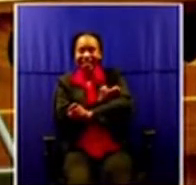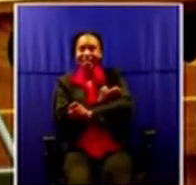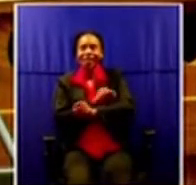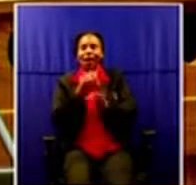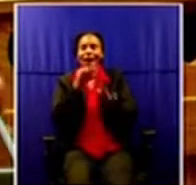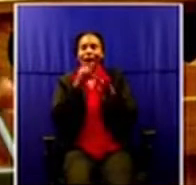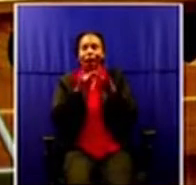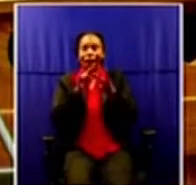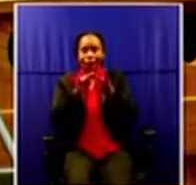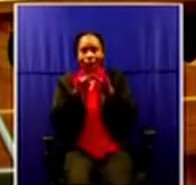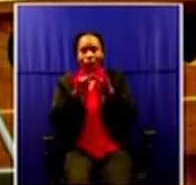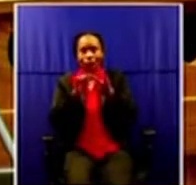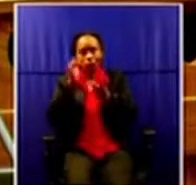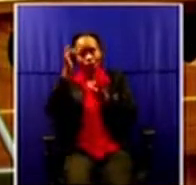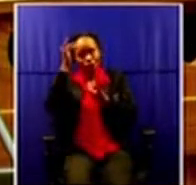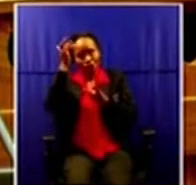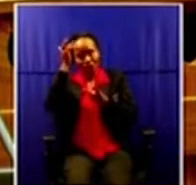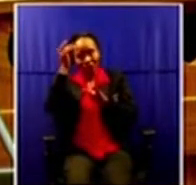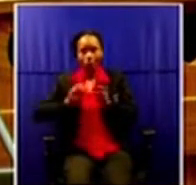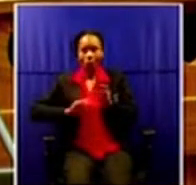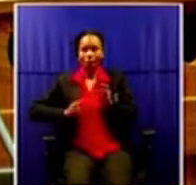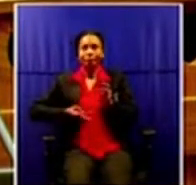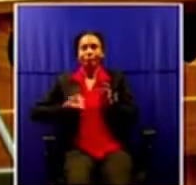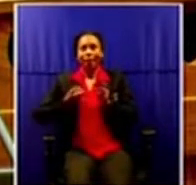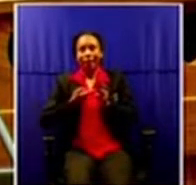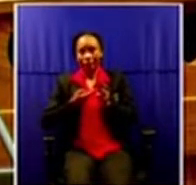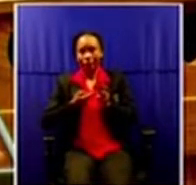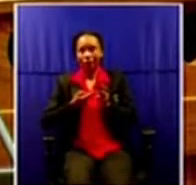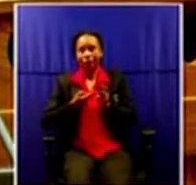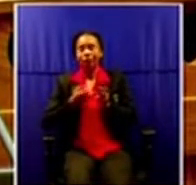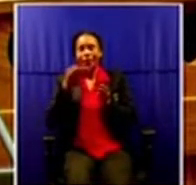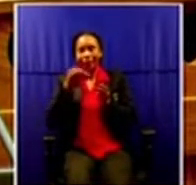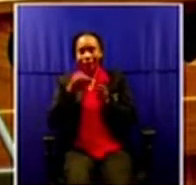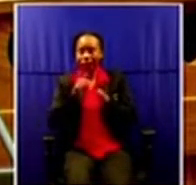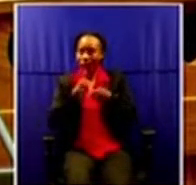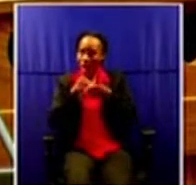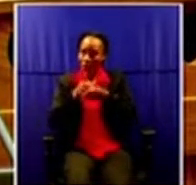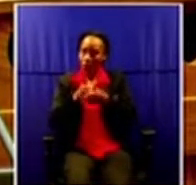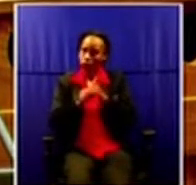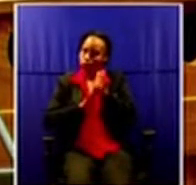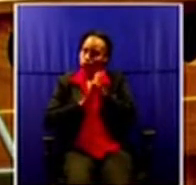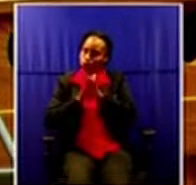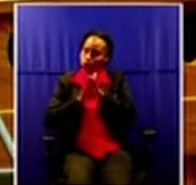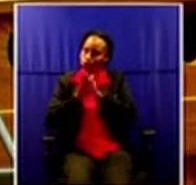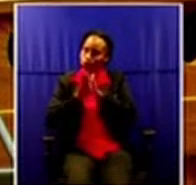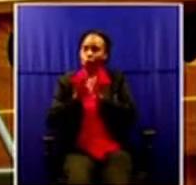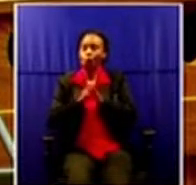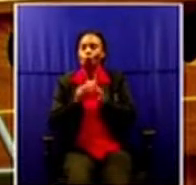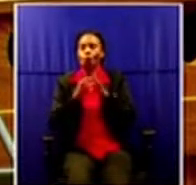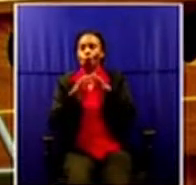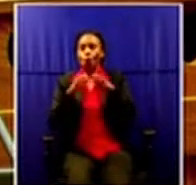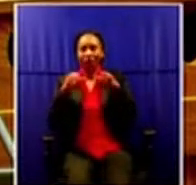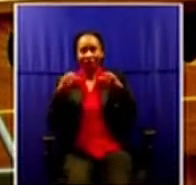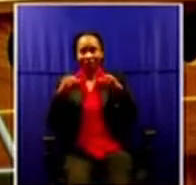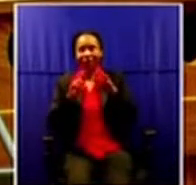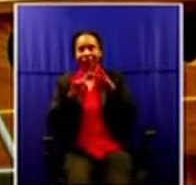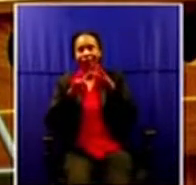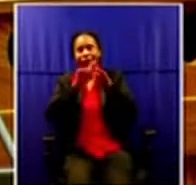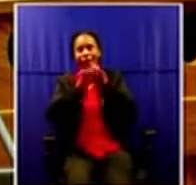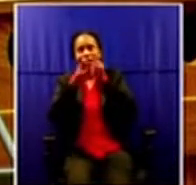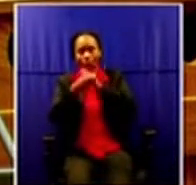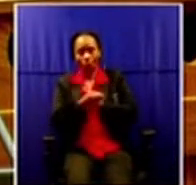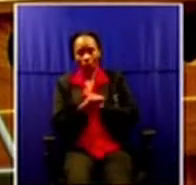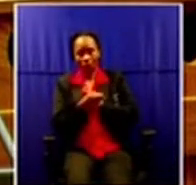population more effectively to drive growth and transformation. As government, we